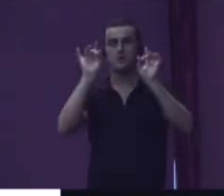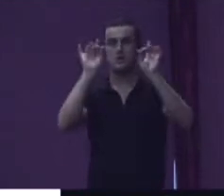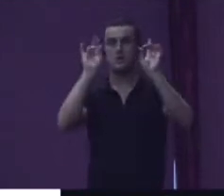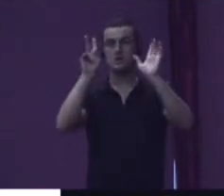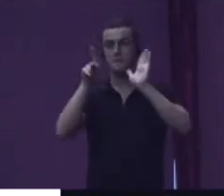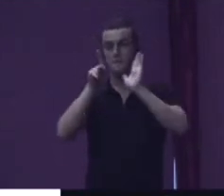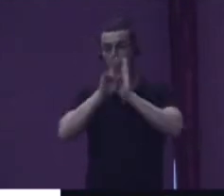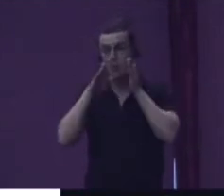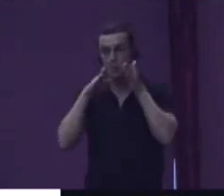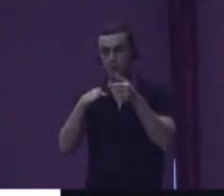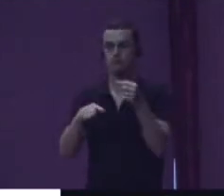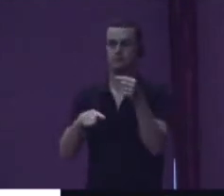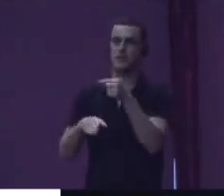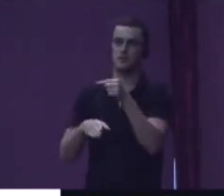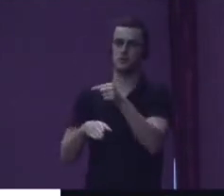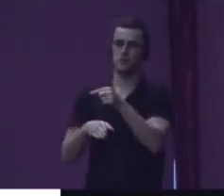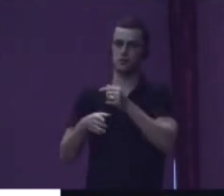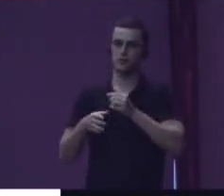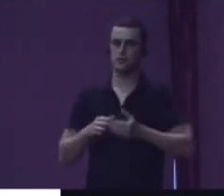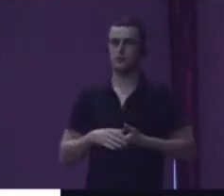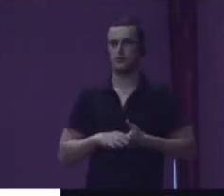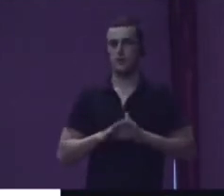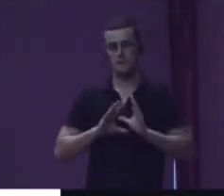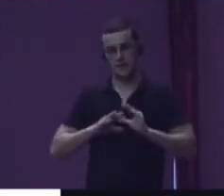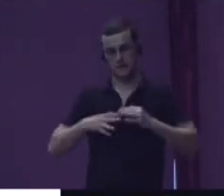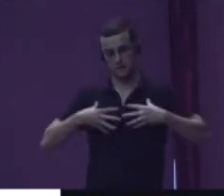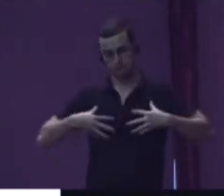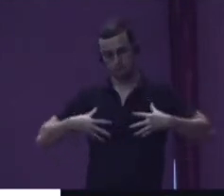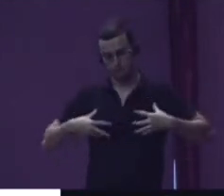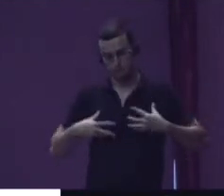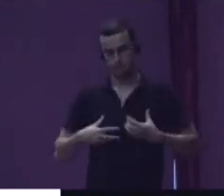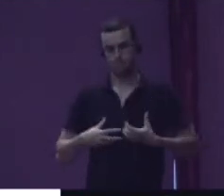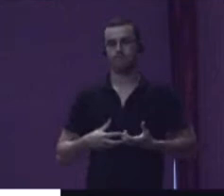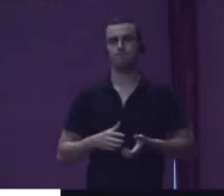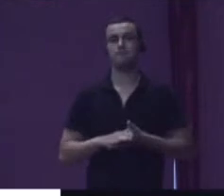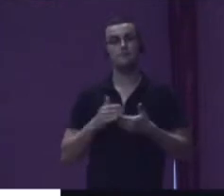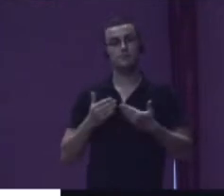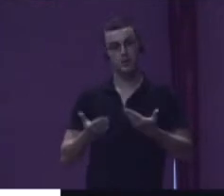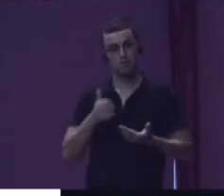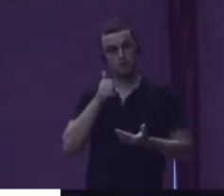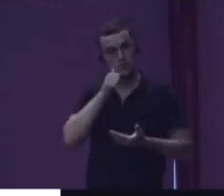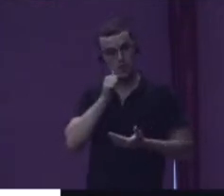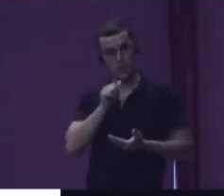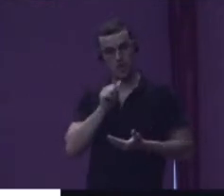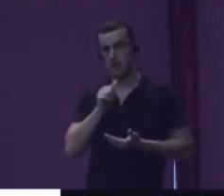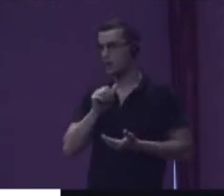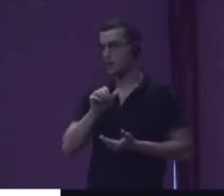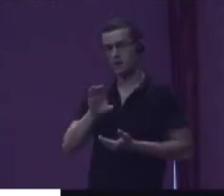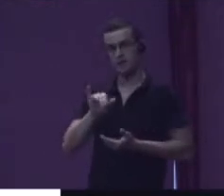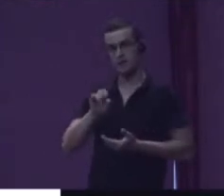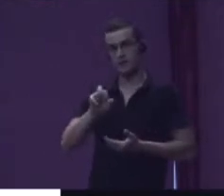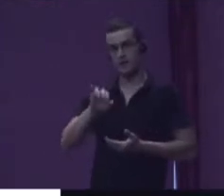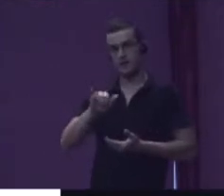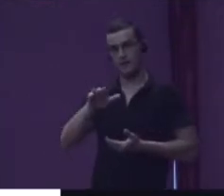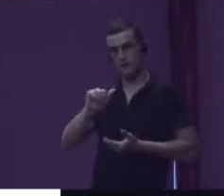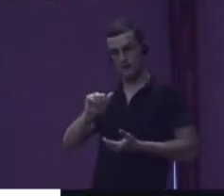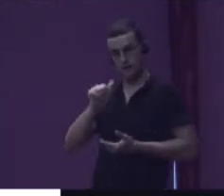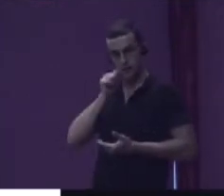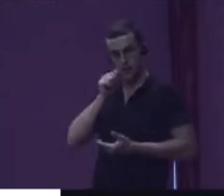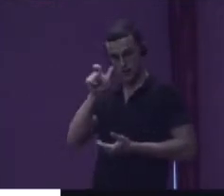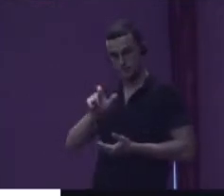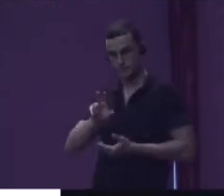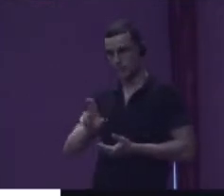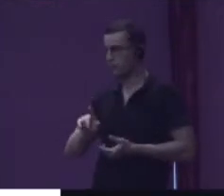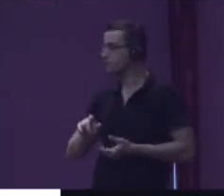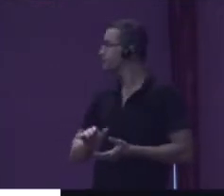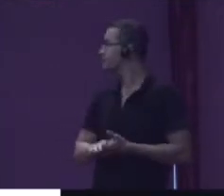One of the things that Syriaca's been told by one of the doctors is she should not use hot water,